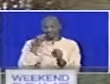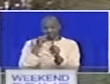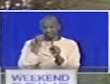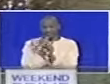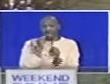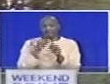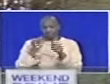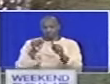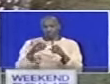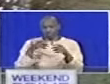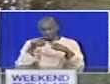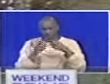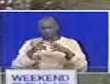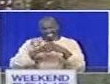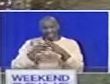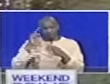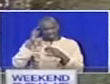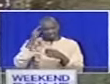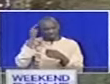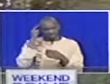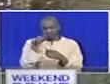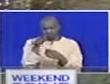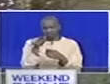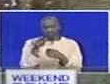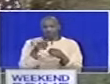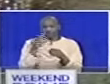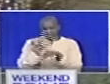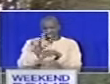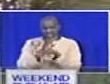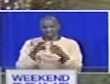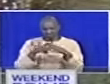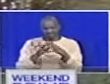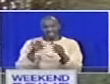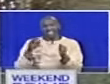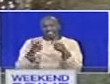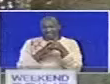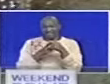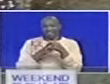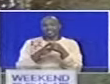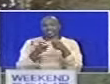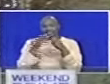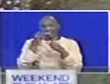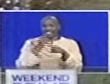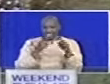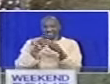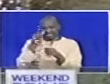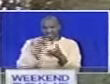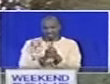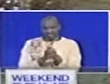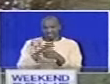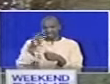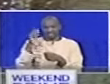the original architectural design of this church close to 7 decades later. Rita